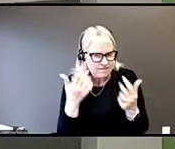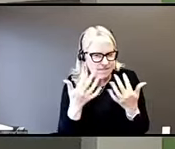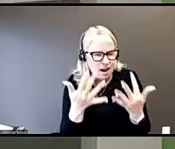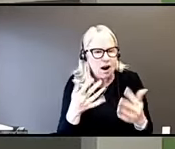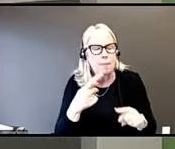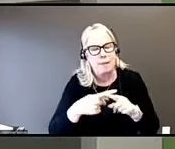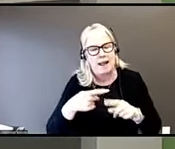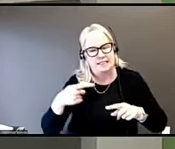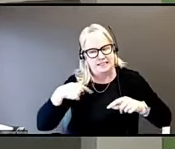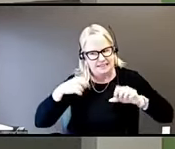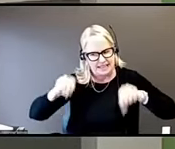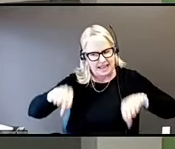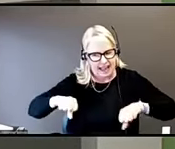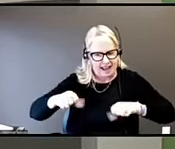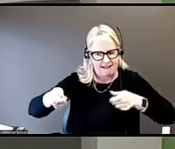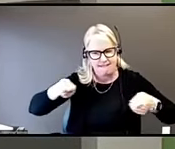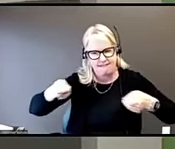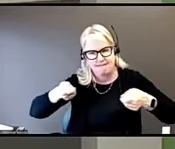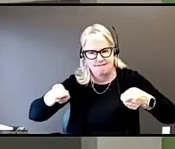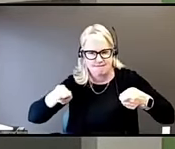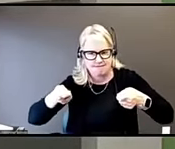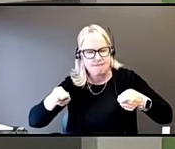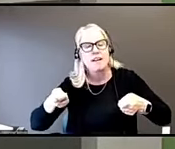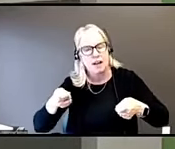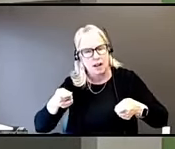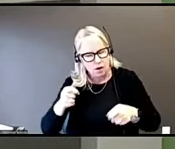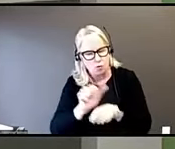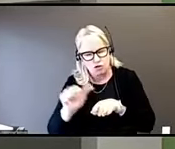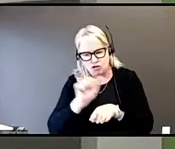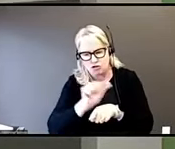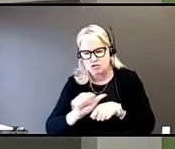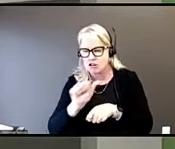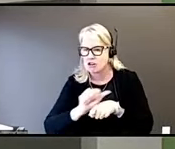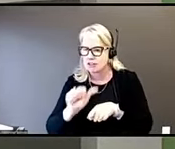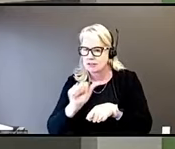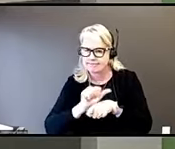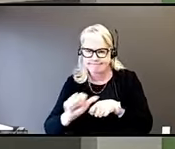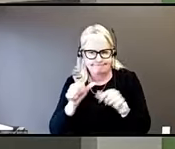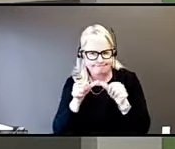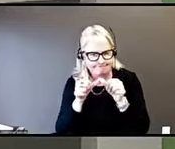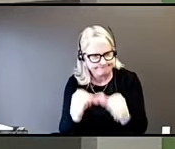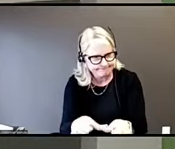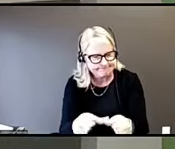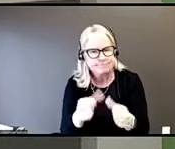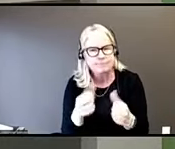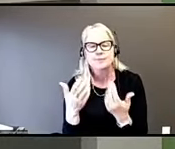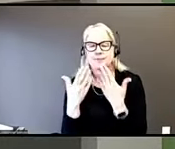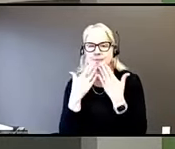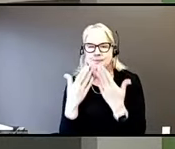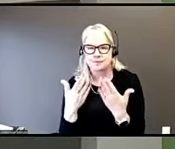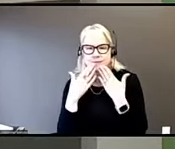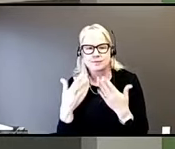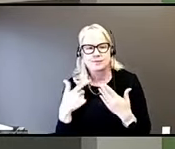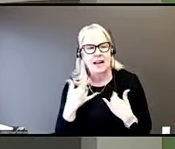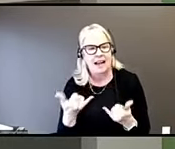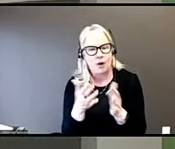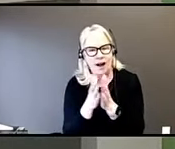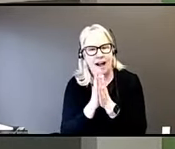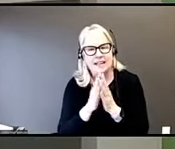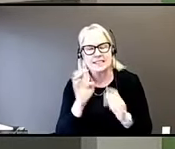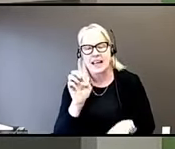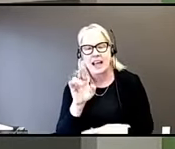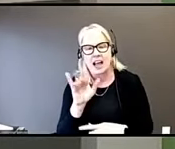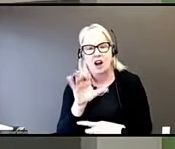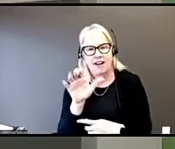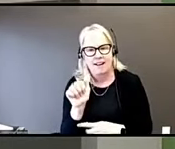them. The work continues. Thank you very much. I'll now ask Erica Fleck, who is